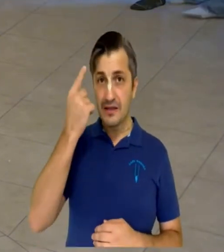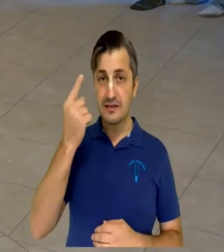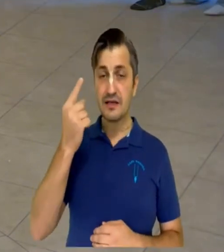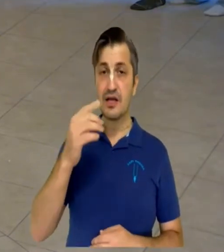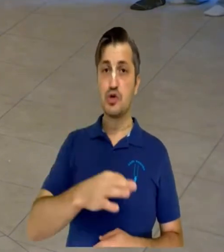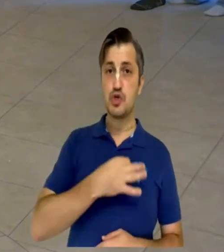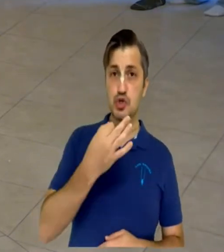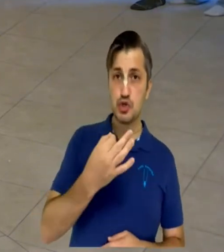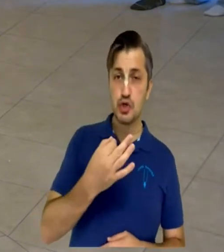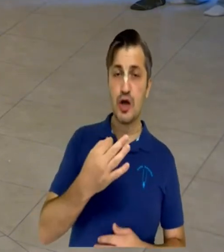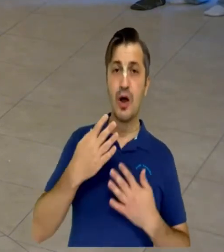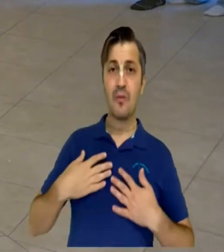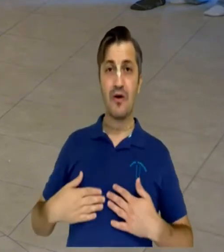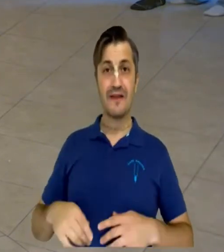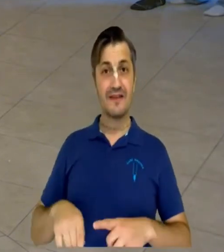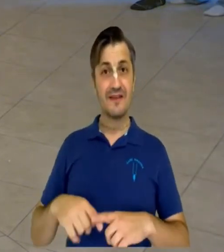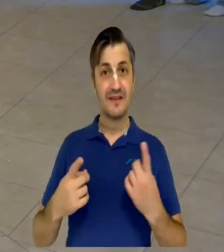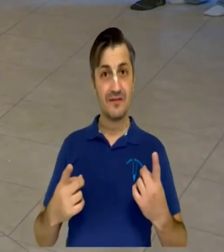says,